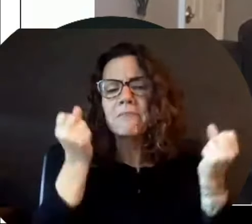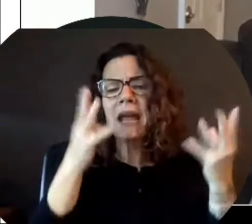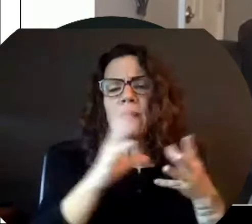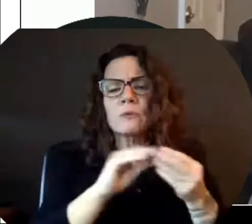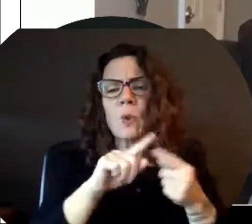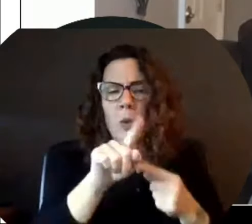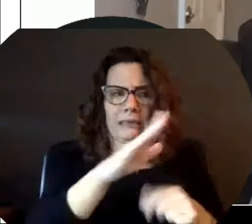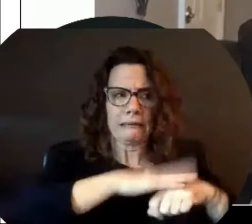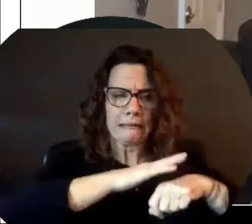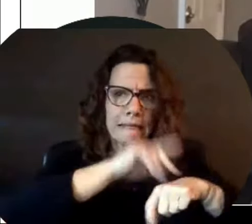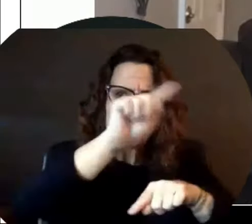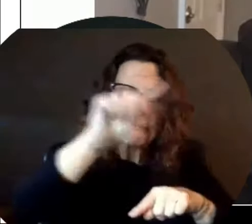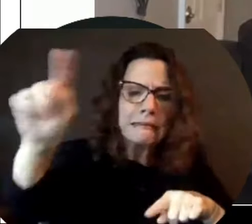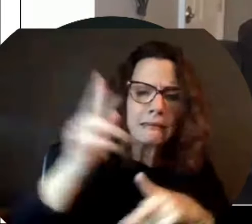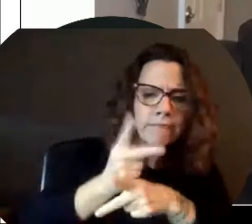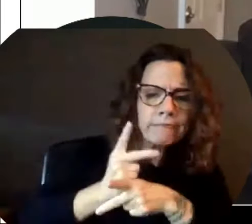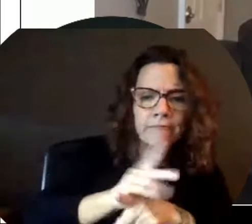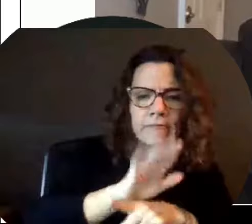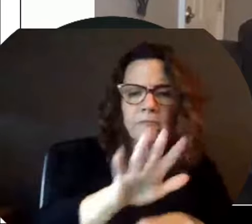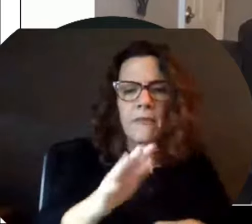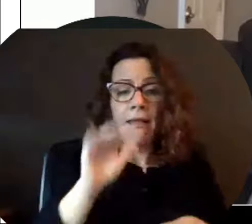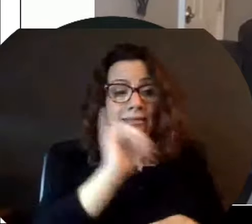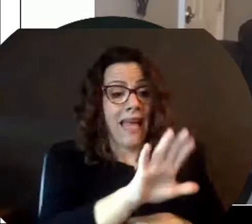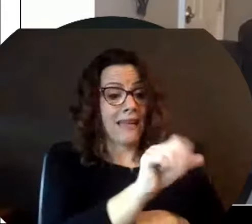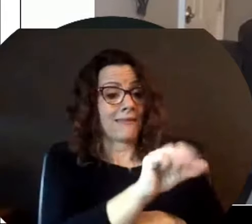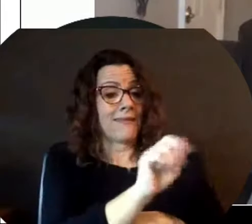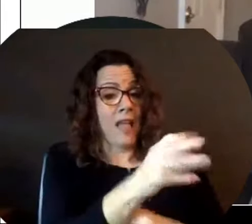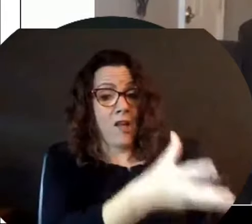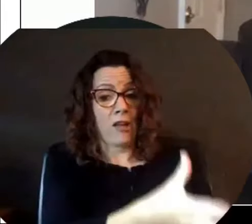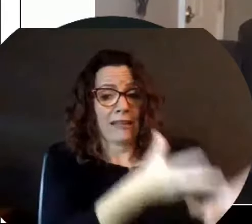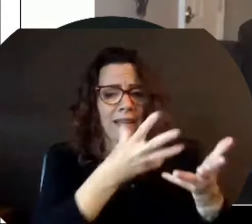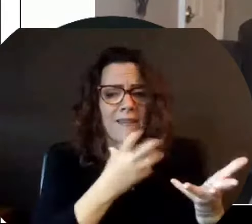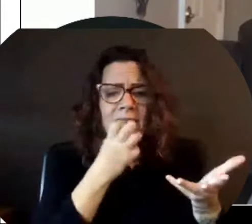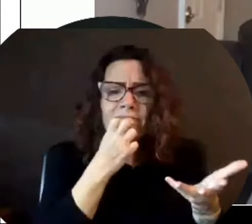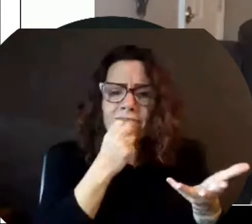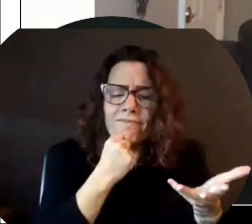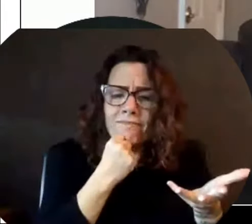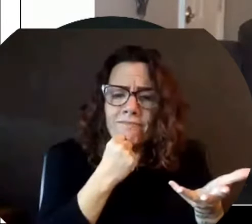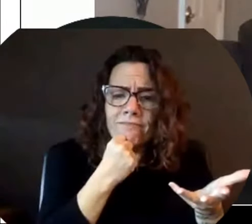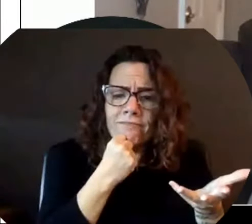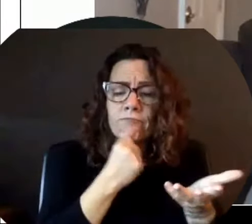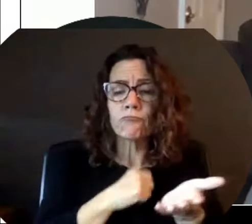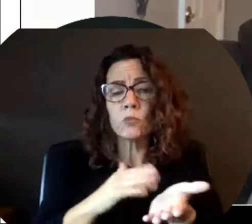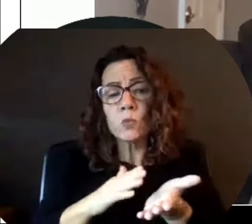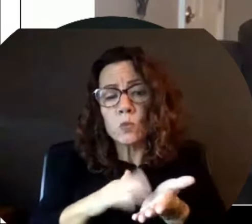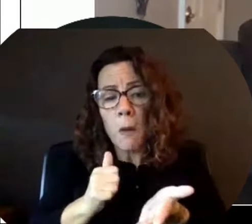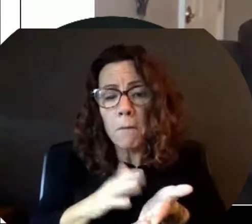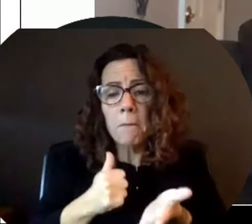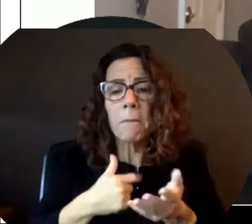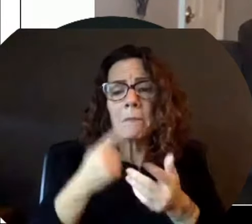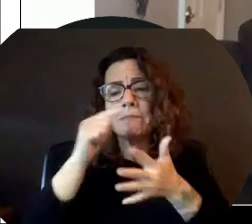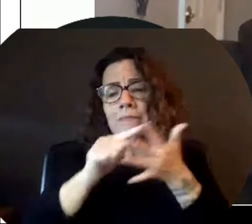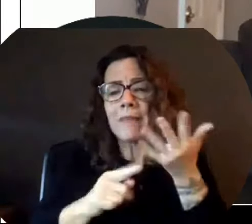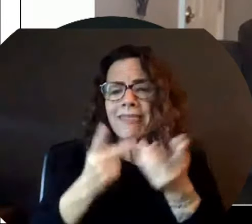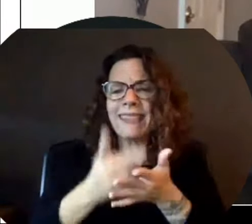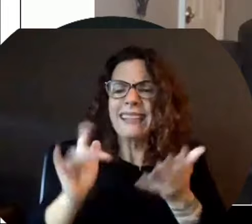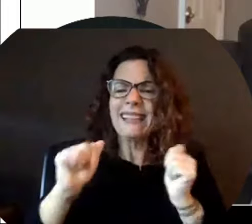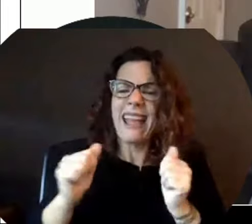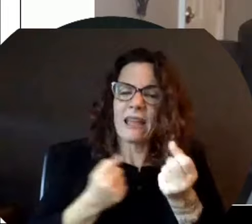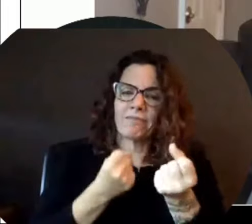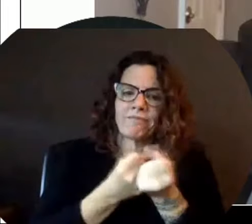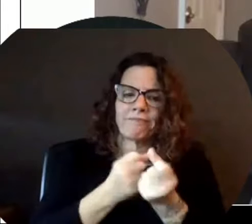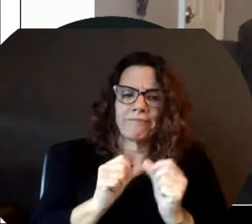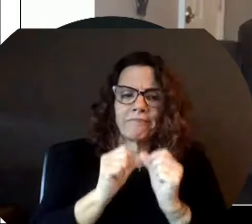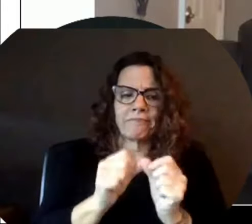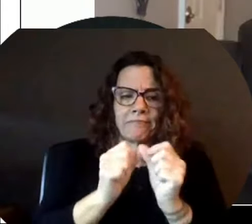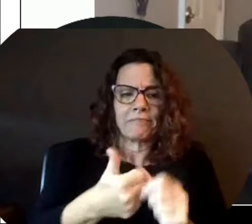is one of the forefronts of mutual aid, because people depend on each other within inside prison to be able to survive. Whether